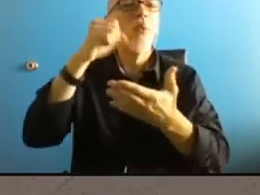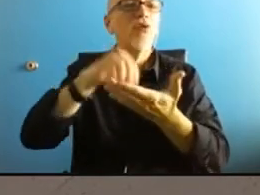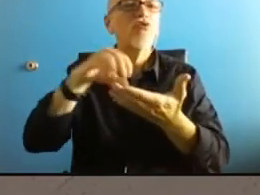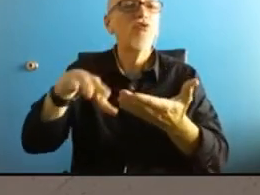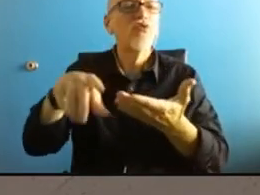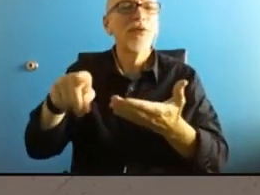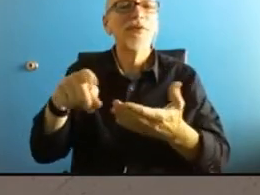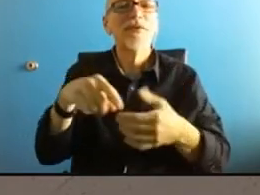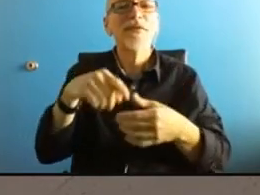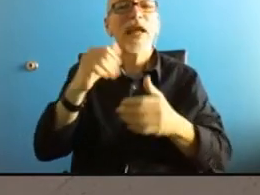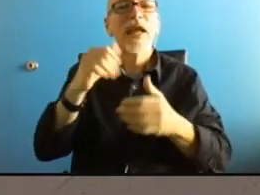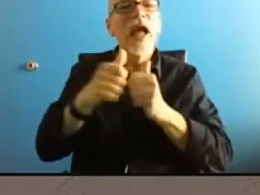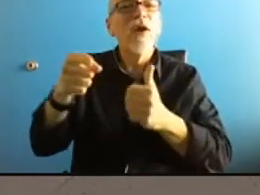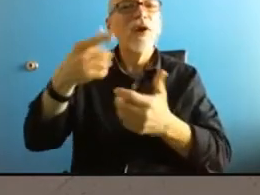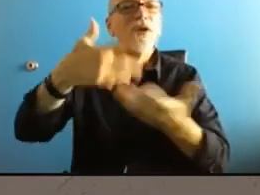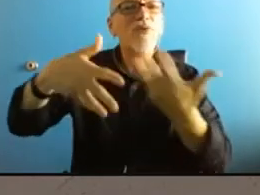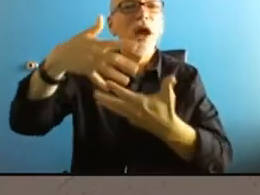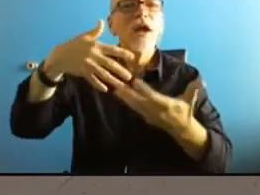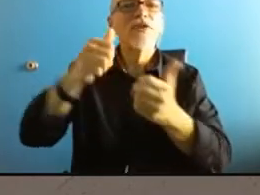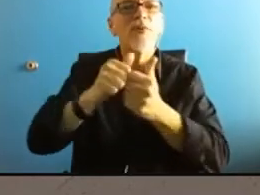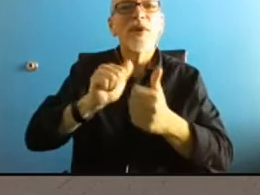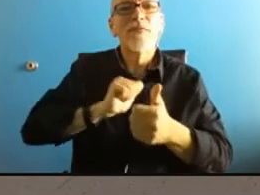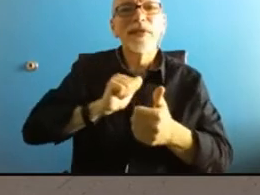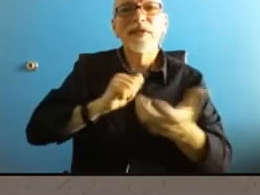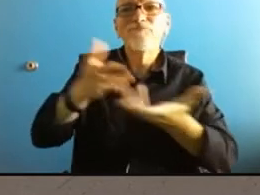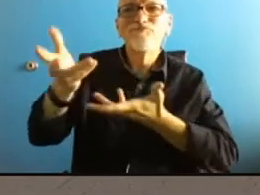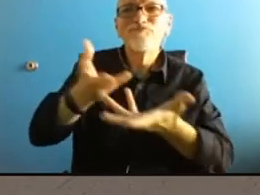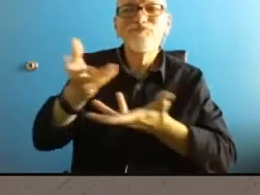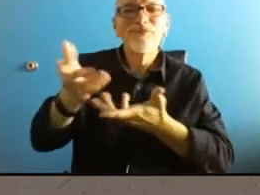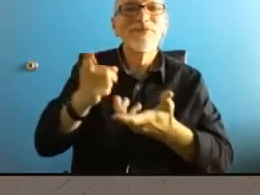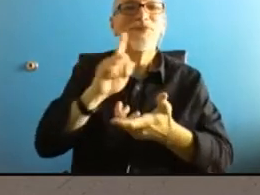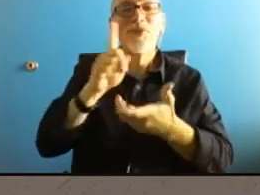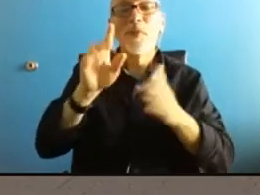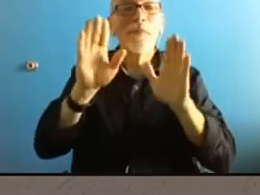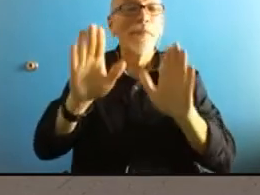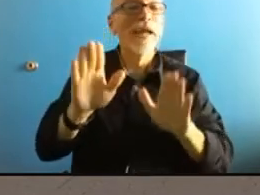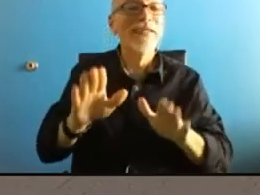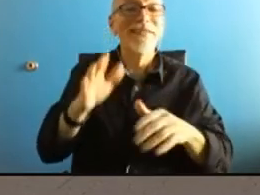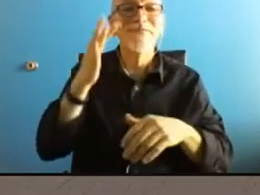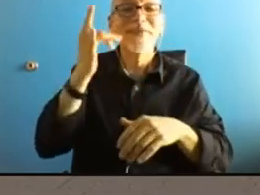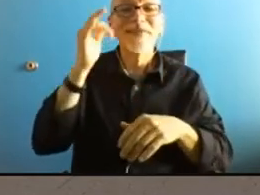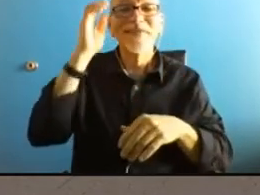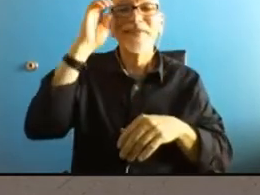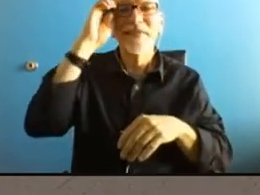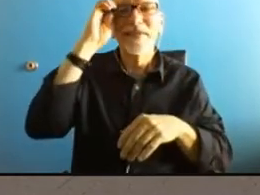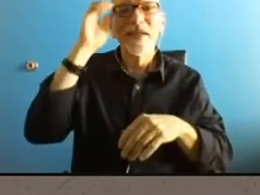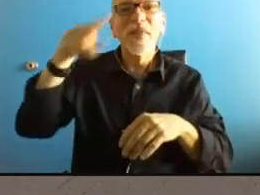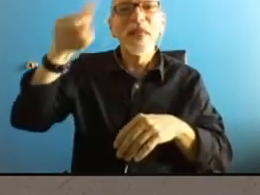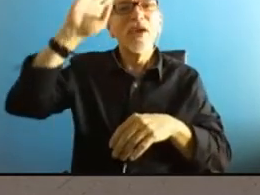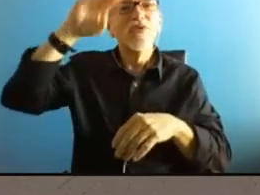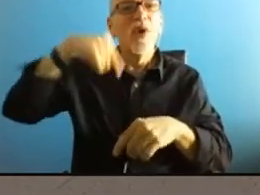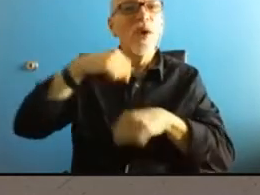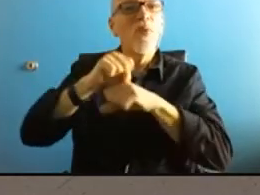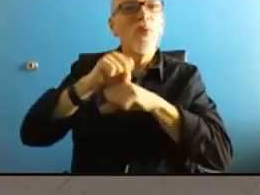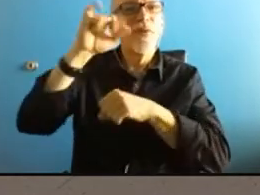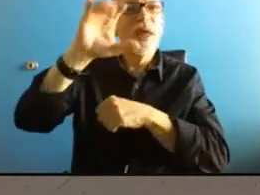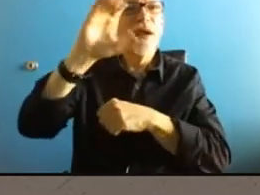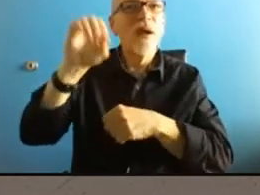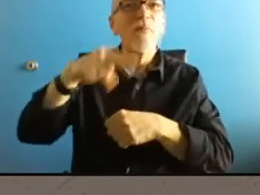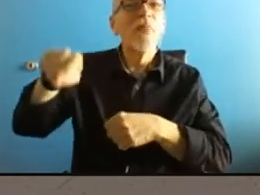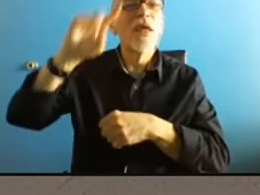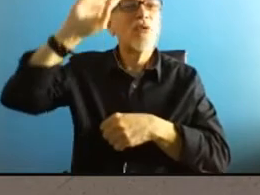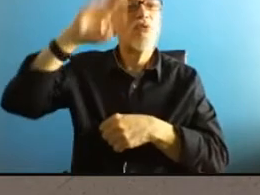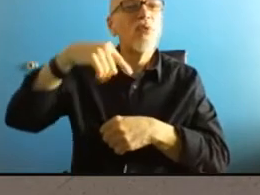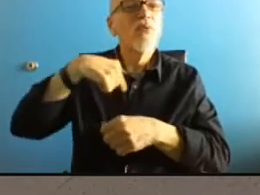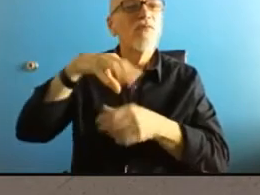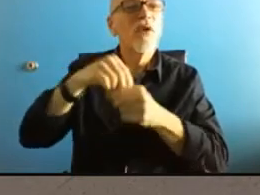of the interaction that they were even having with myself was amazing, because they knew that I worked for the company. They knew that I was involved with the